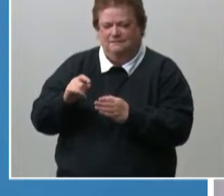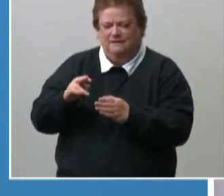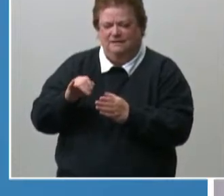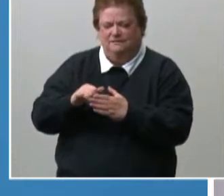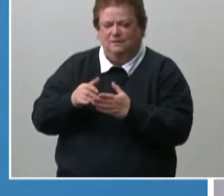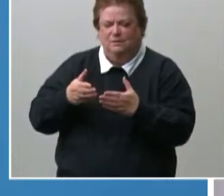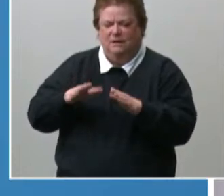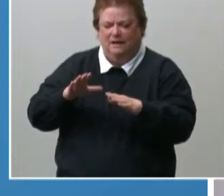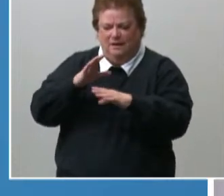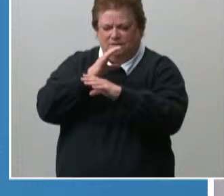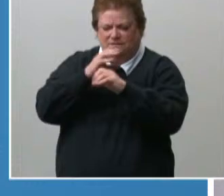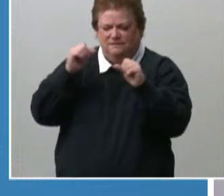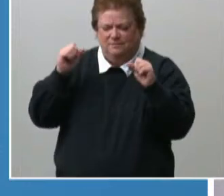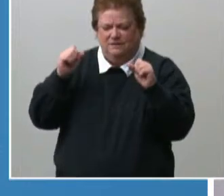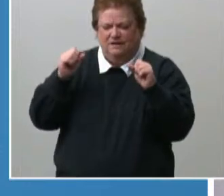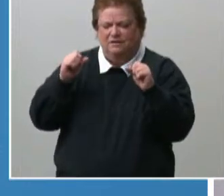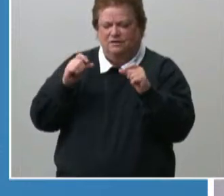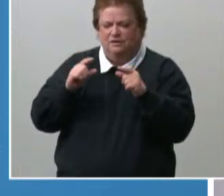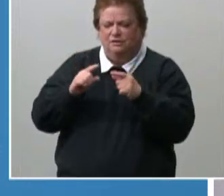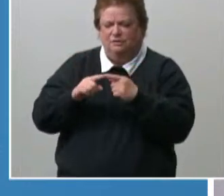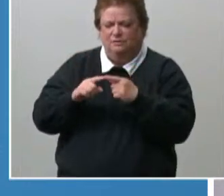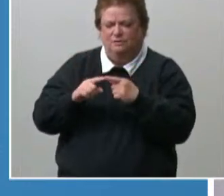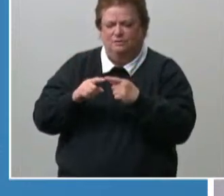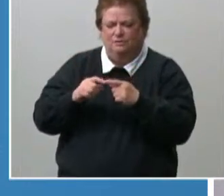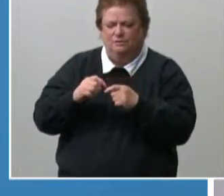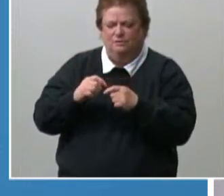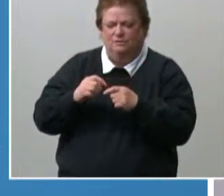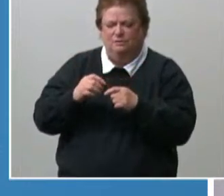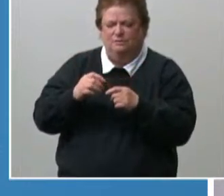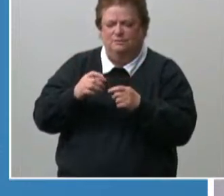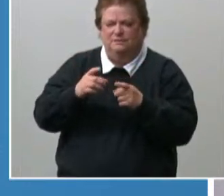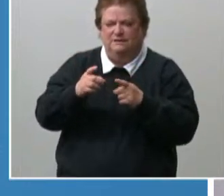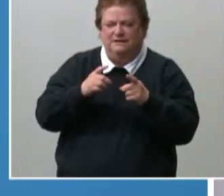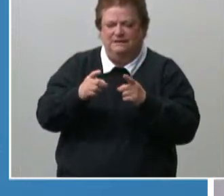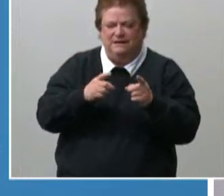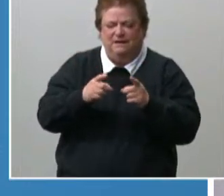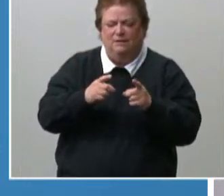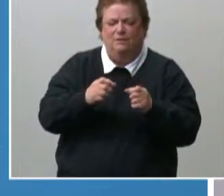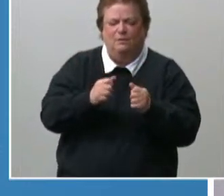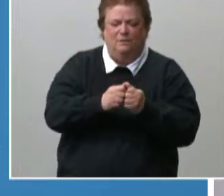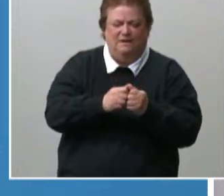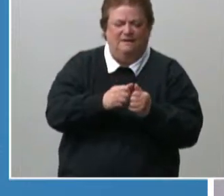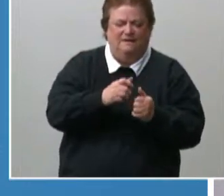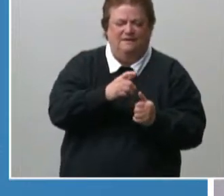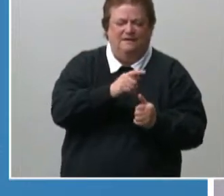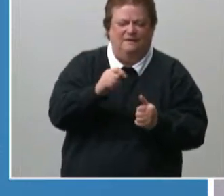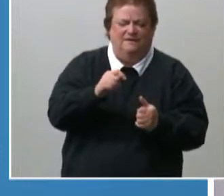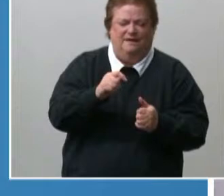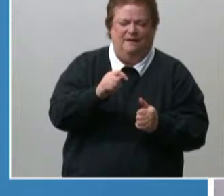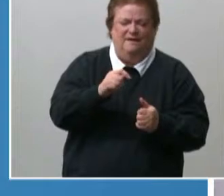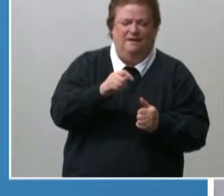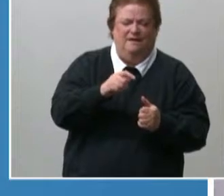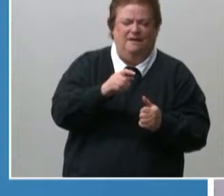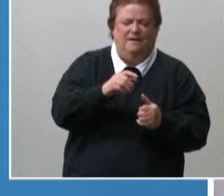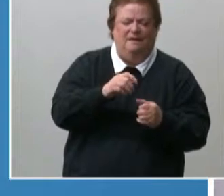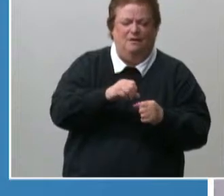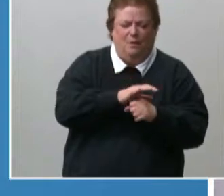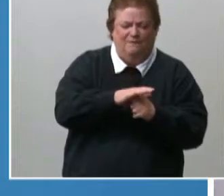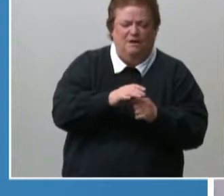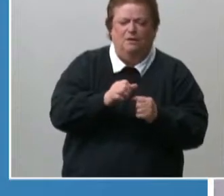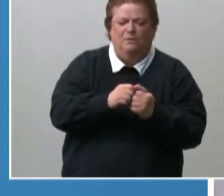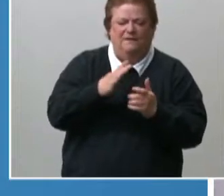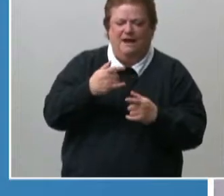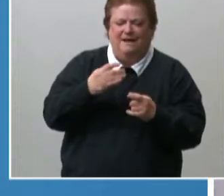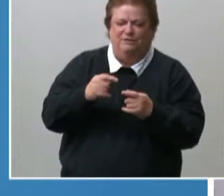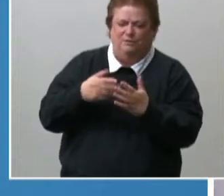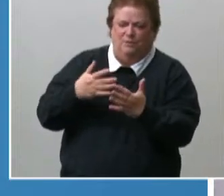move, unilaterally to deal with the pandemic without board approval. Do you guys have any idea? I mean, if we move into green, will